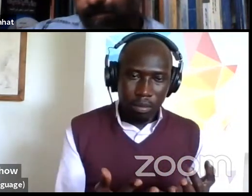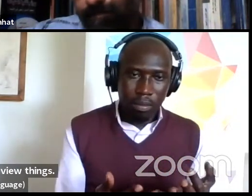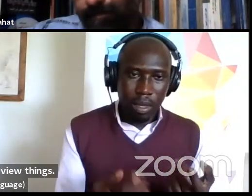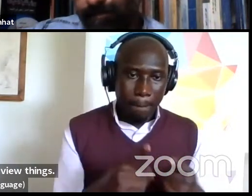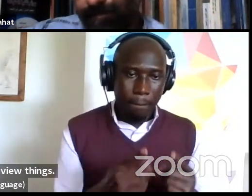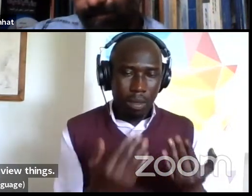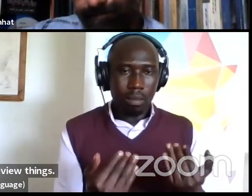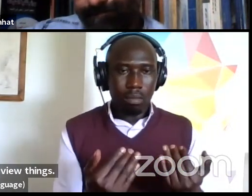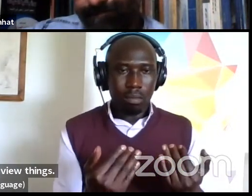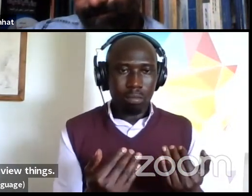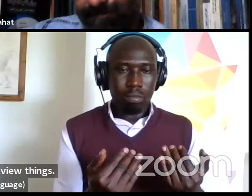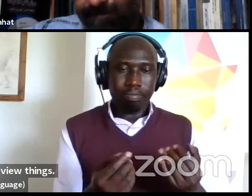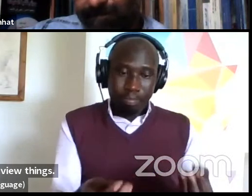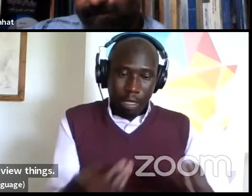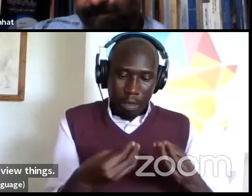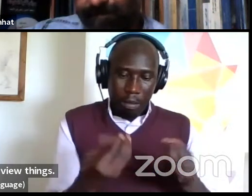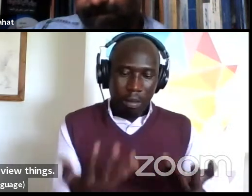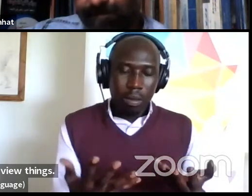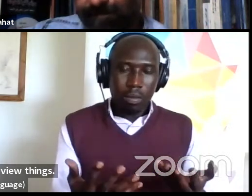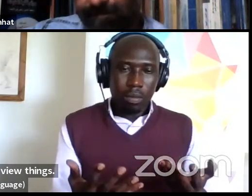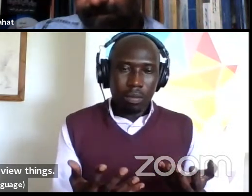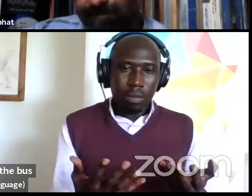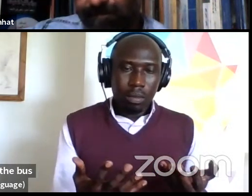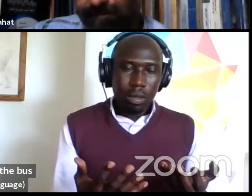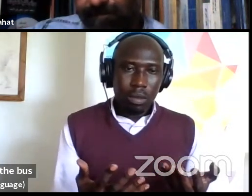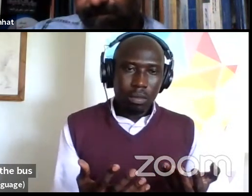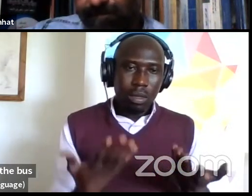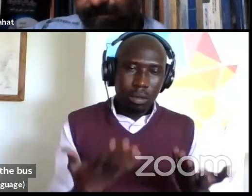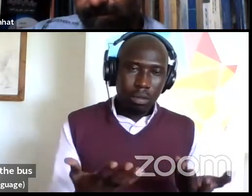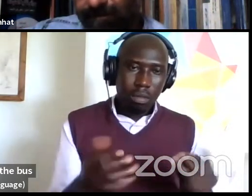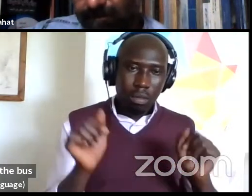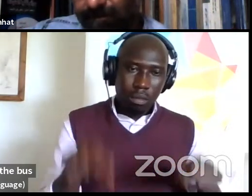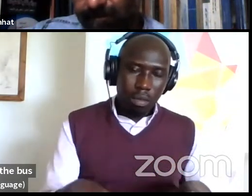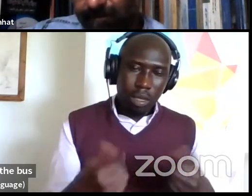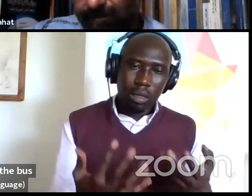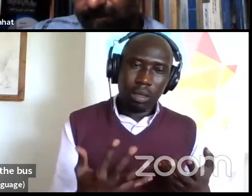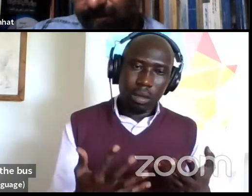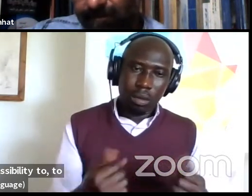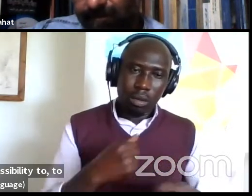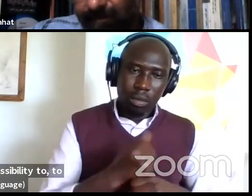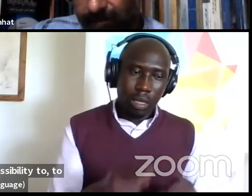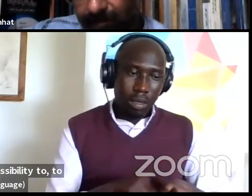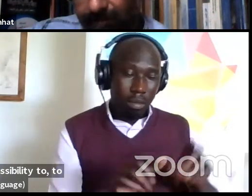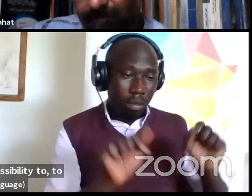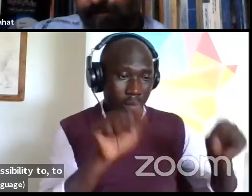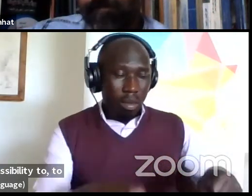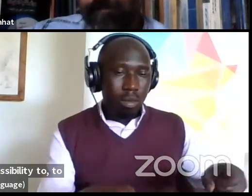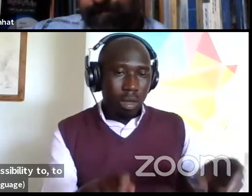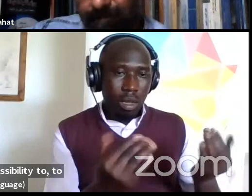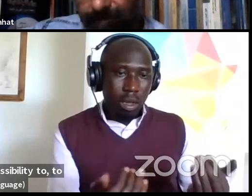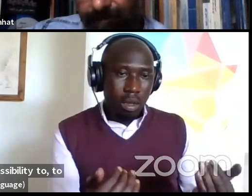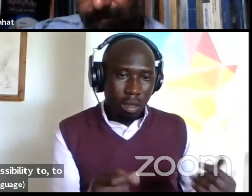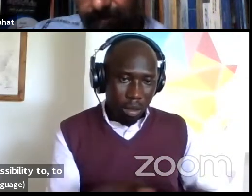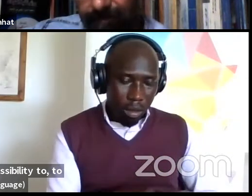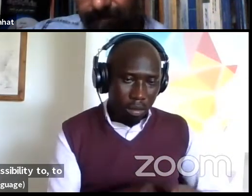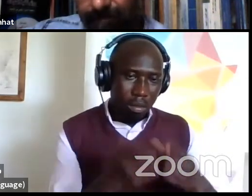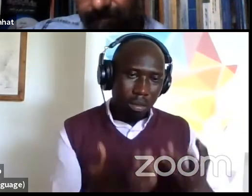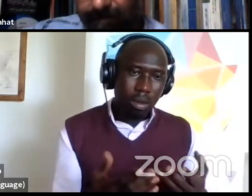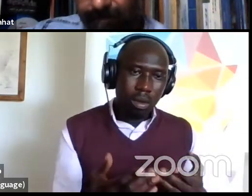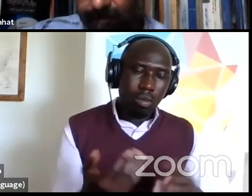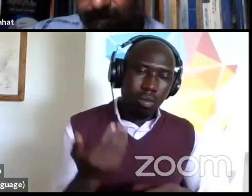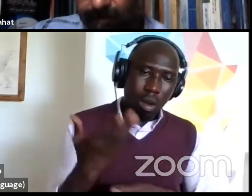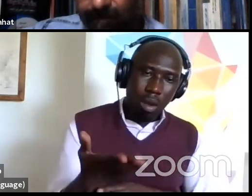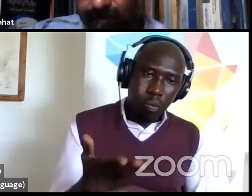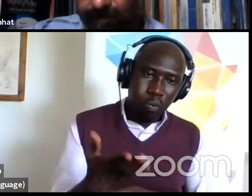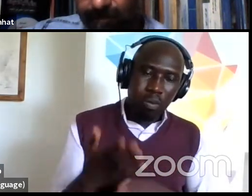Definitely technology gave us the possibility to make that possible, and to actually